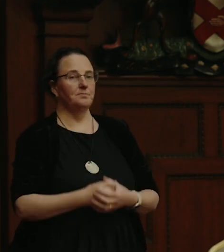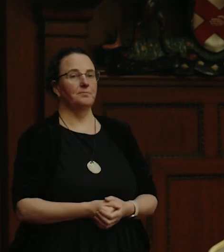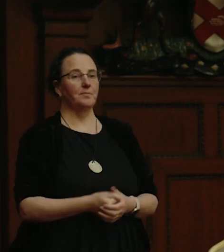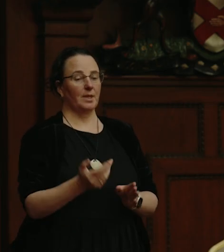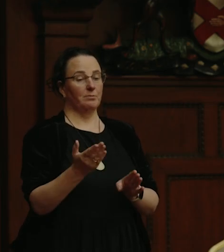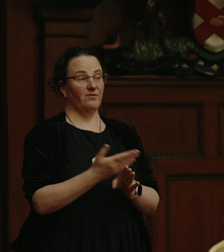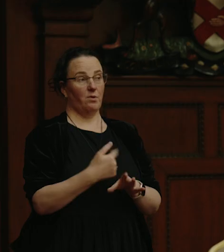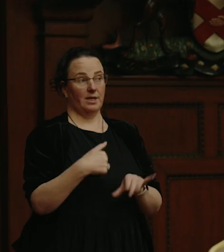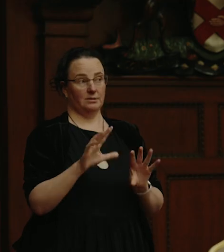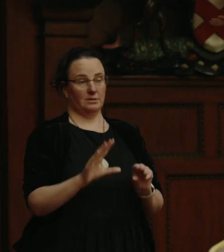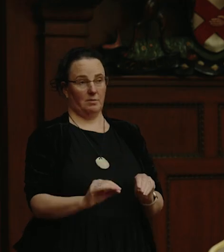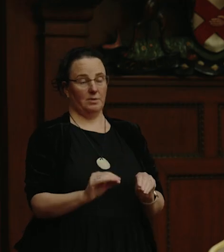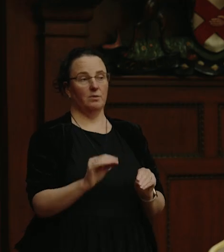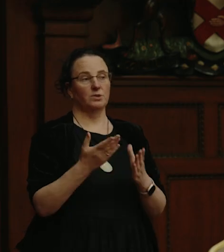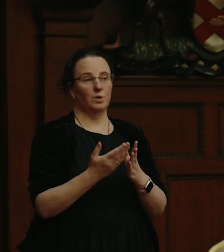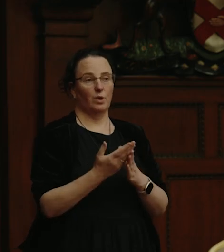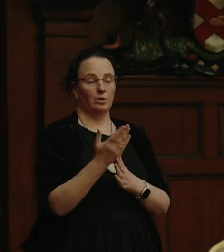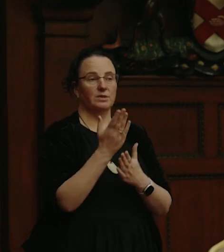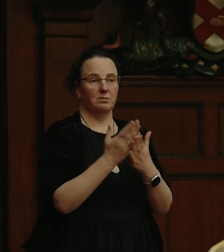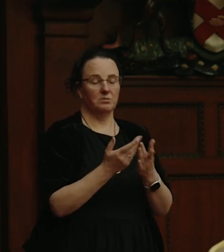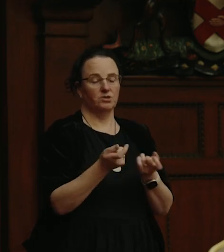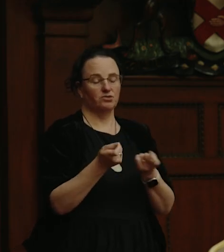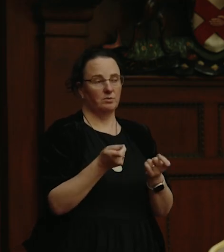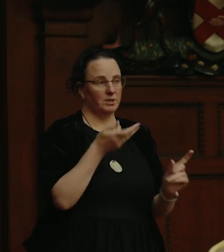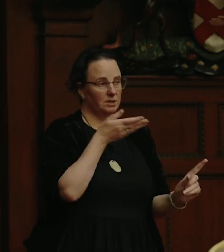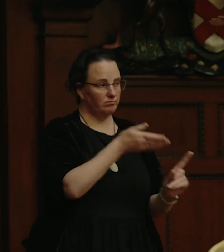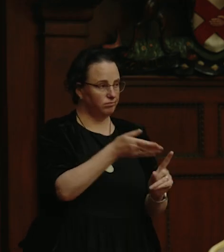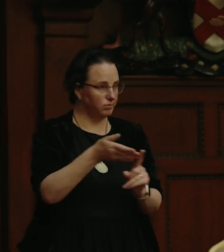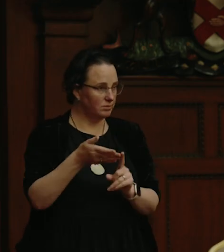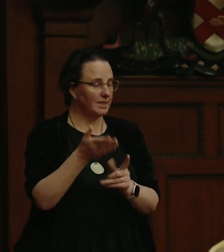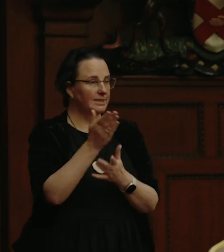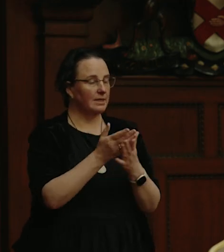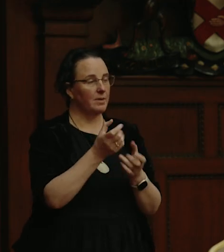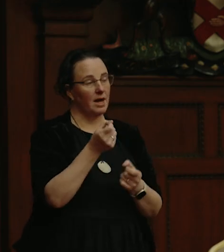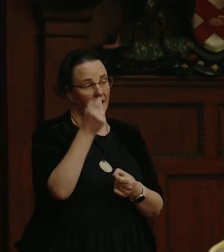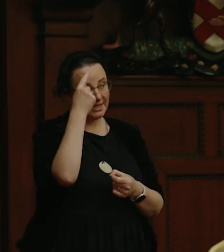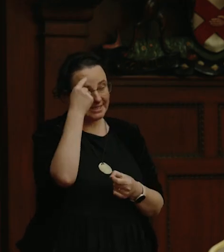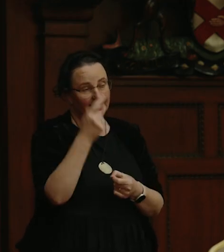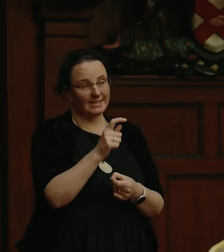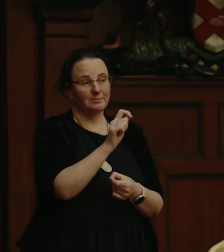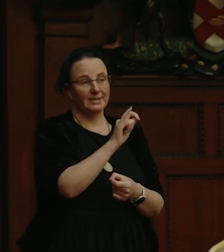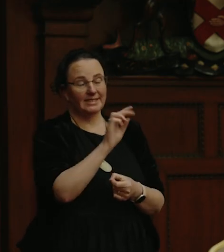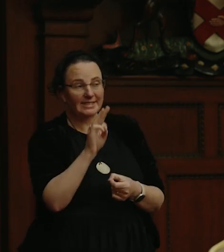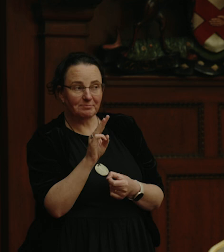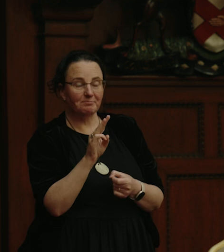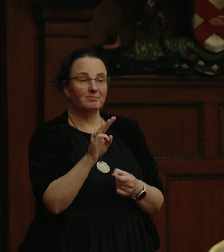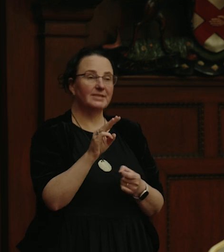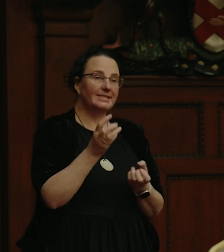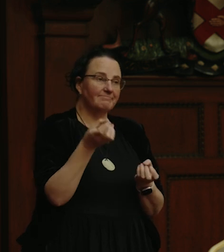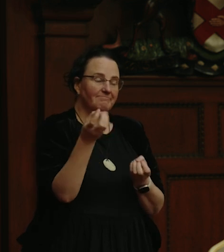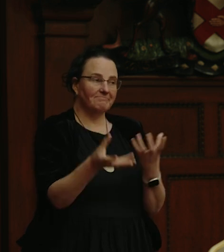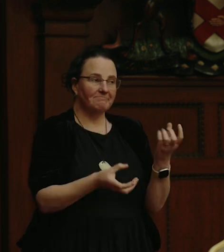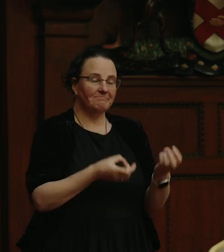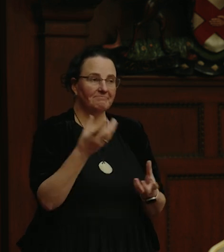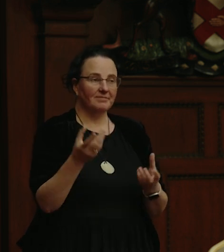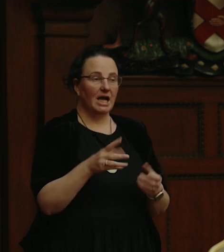finish, I was going to go through some treatment approaches and some tips and tricks. I wish we had